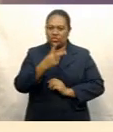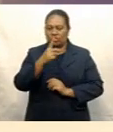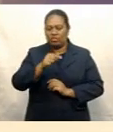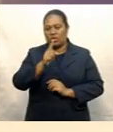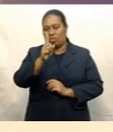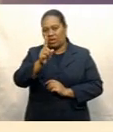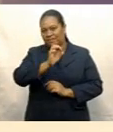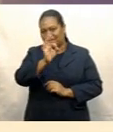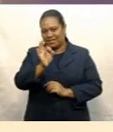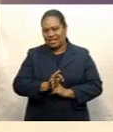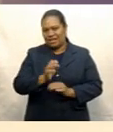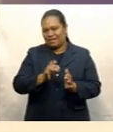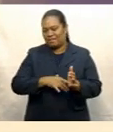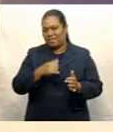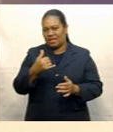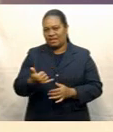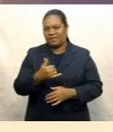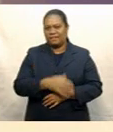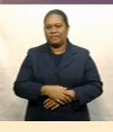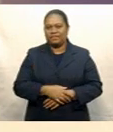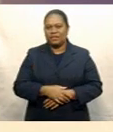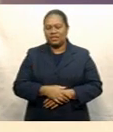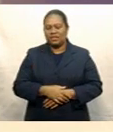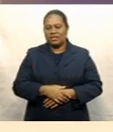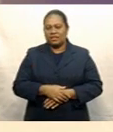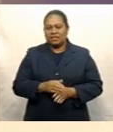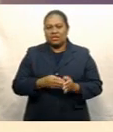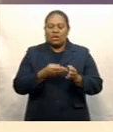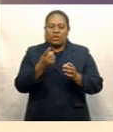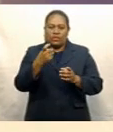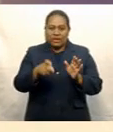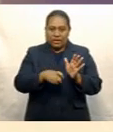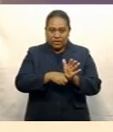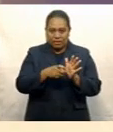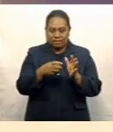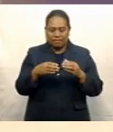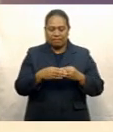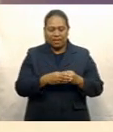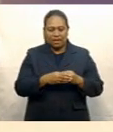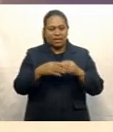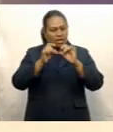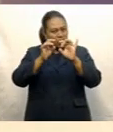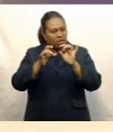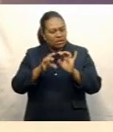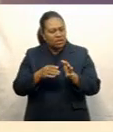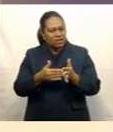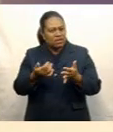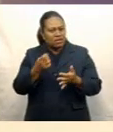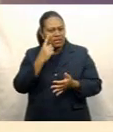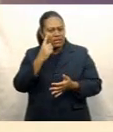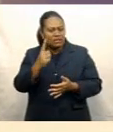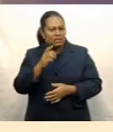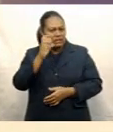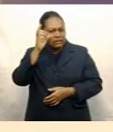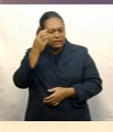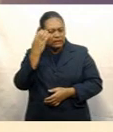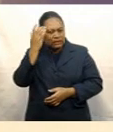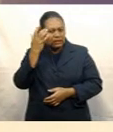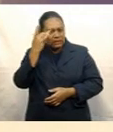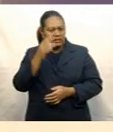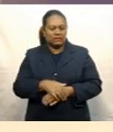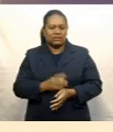May. In his speech this morning, the Reserve Bank of Australia governor sounded cautious over tapering and rate